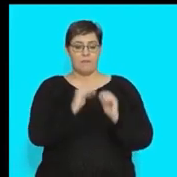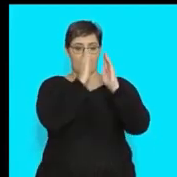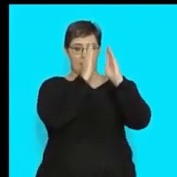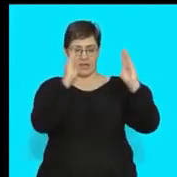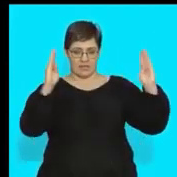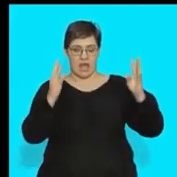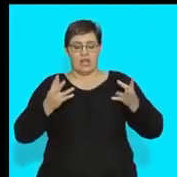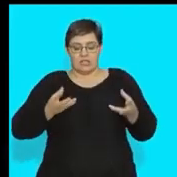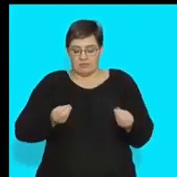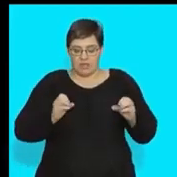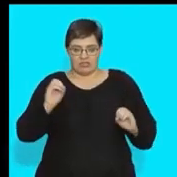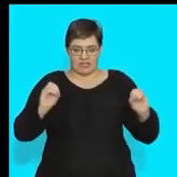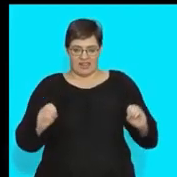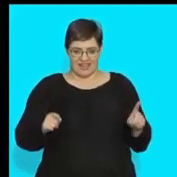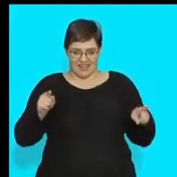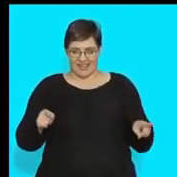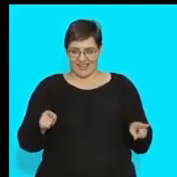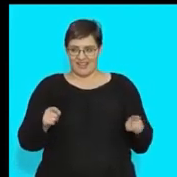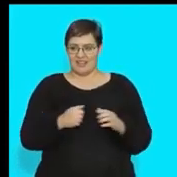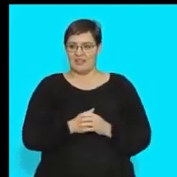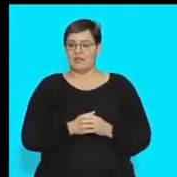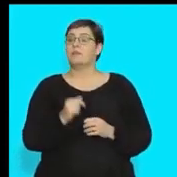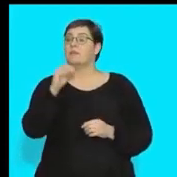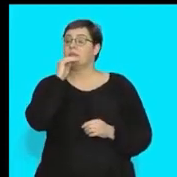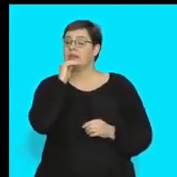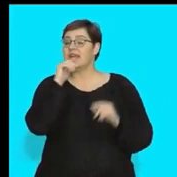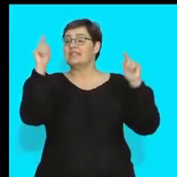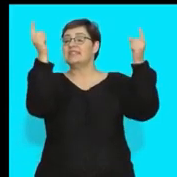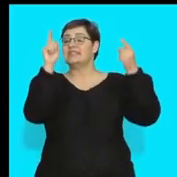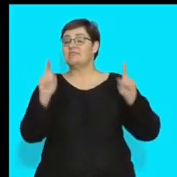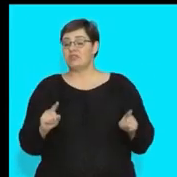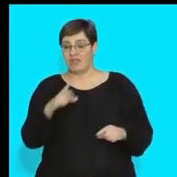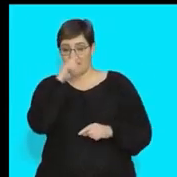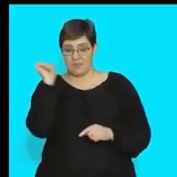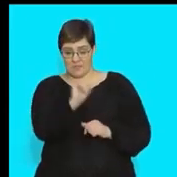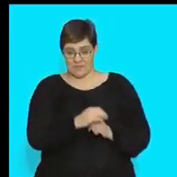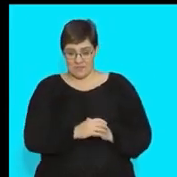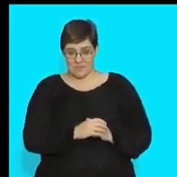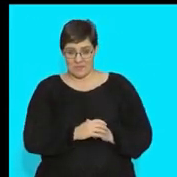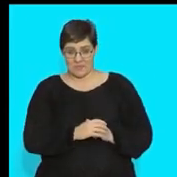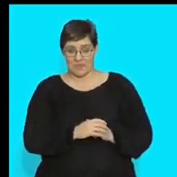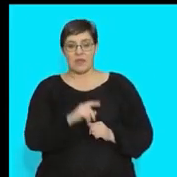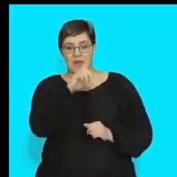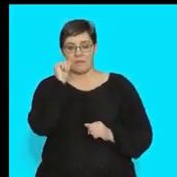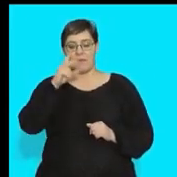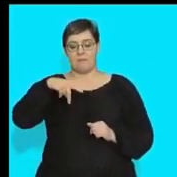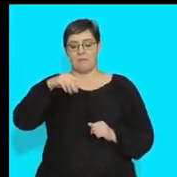spongy cells, but remember that is a specialized name. They are